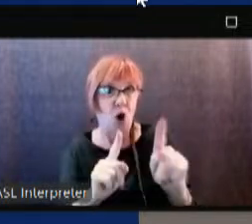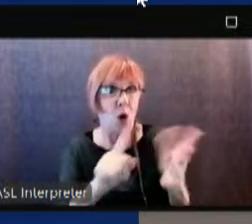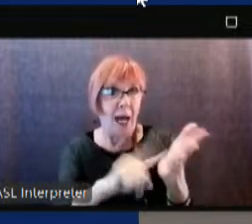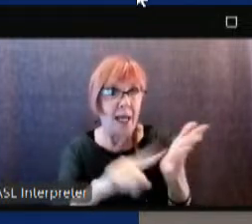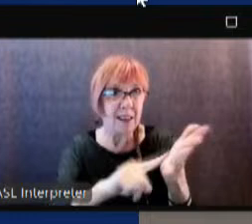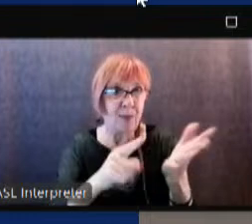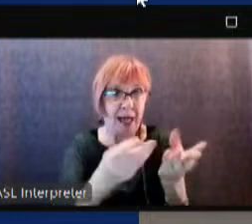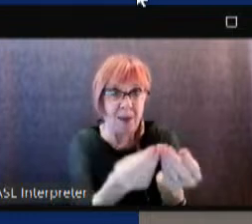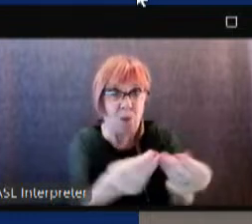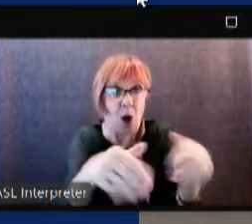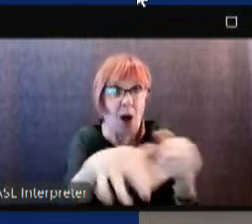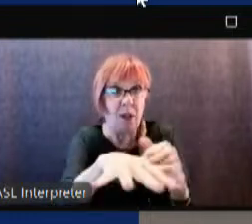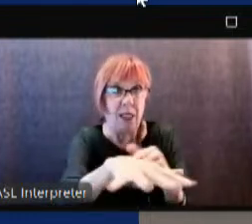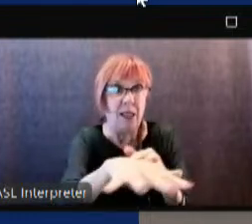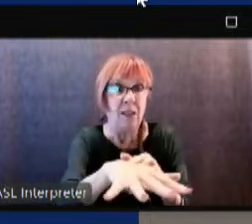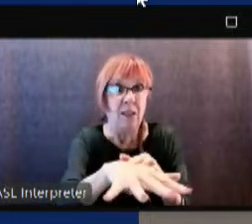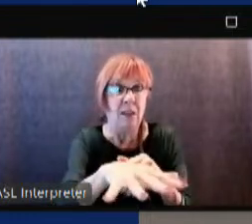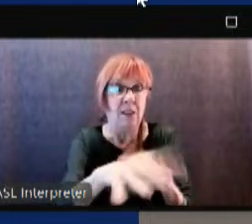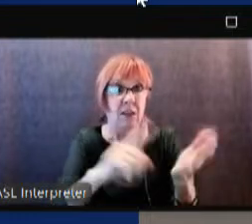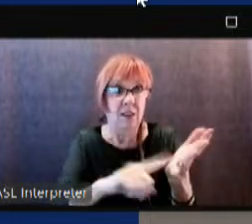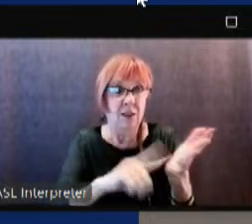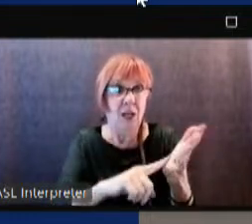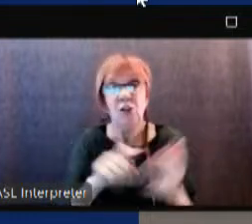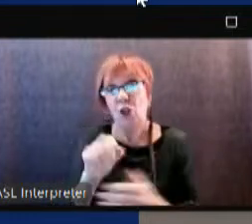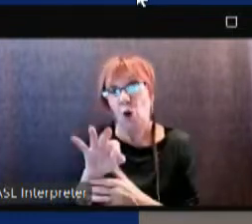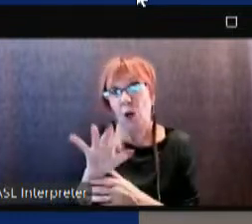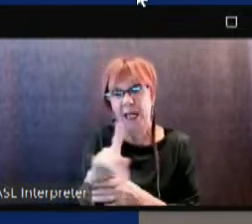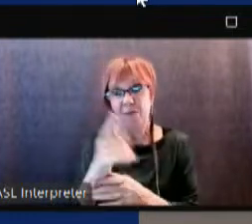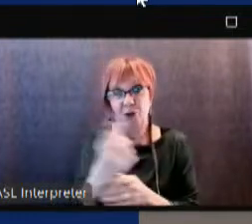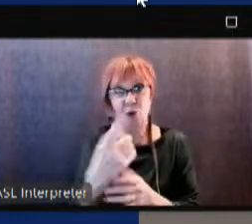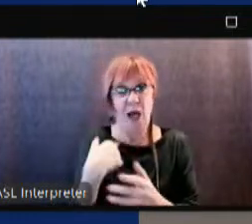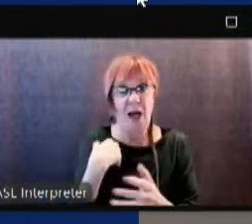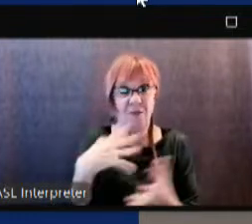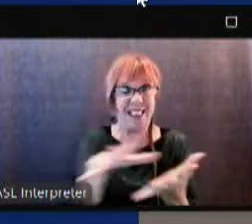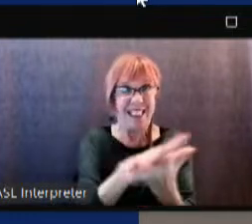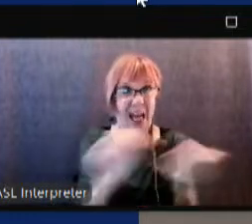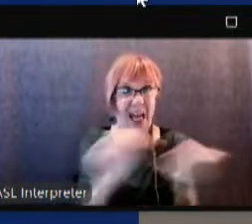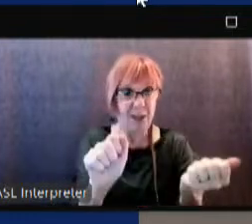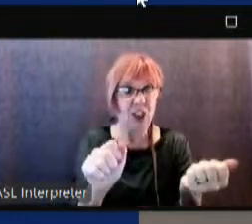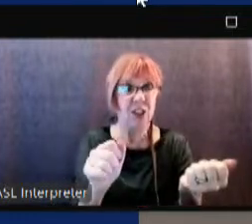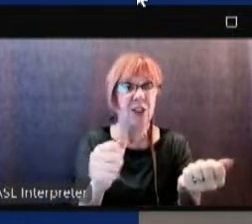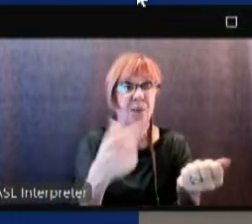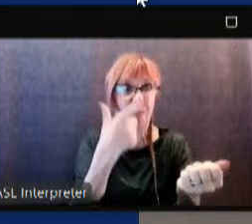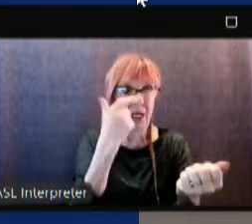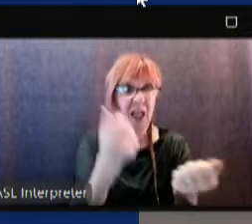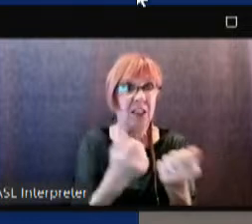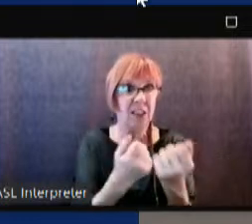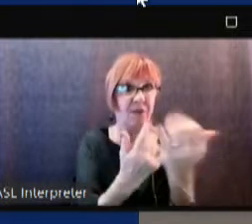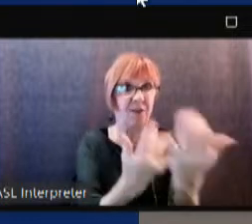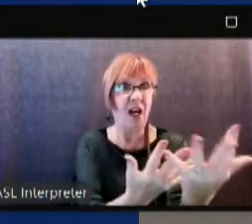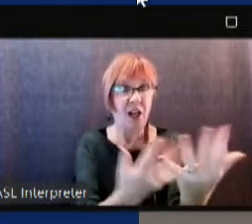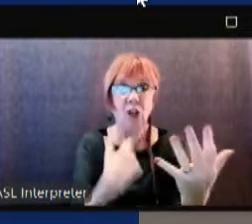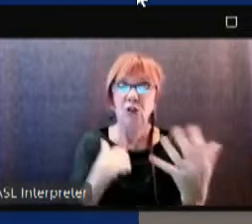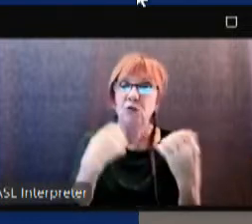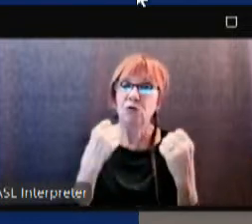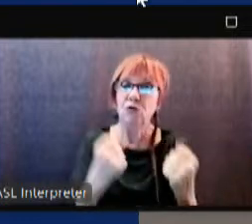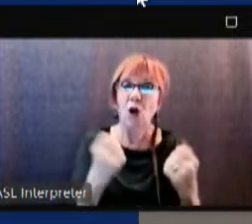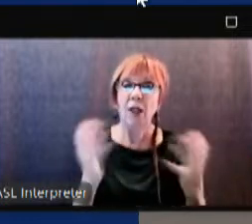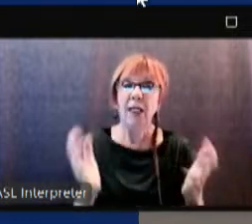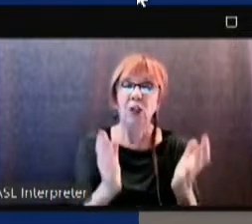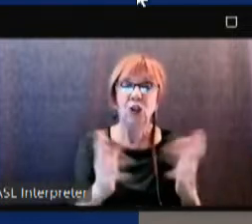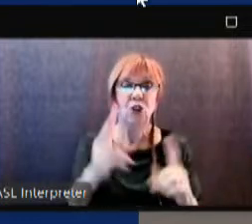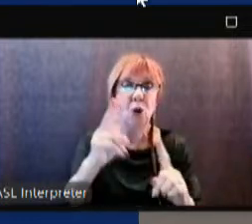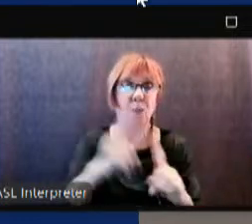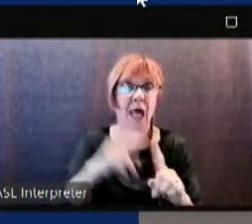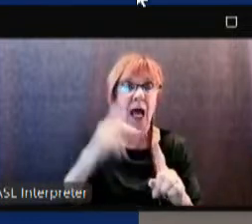damages. So if anybody incurred damages as a result of this fire, really strongly encourage you to apply for